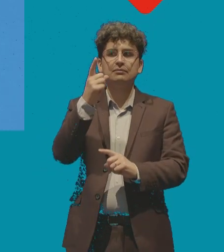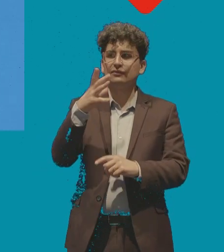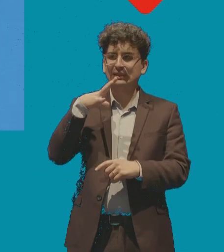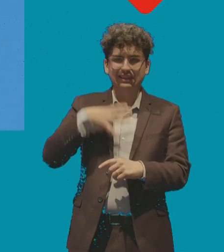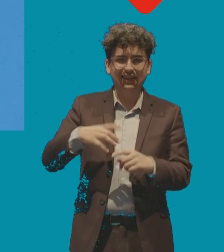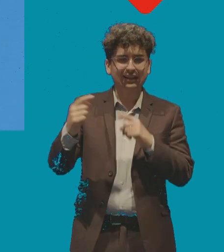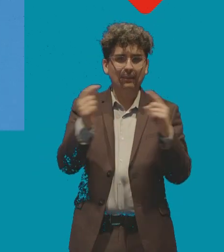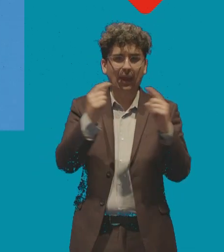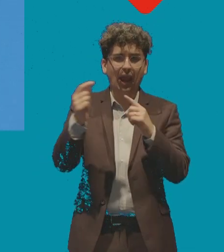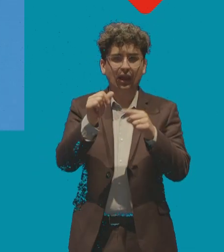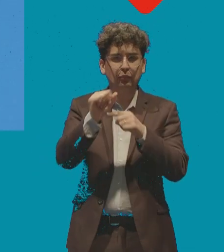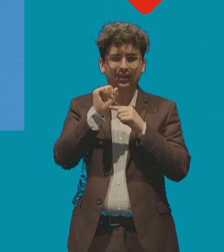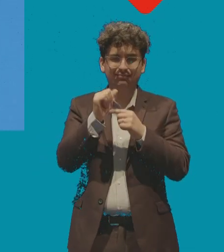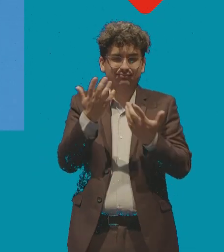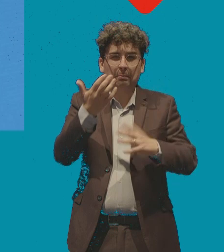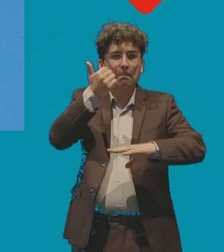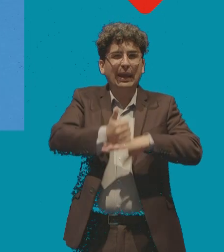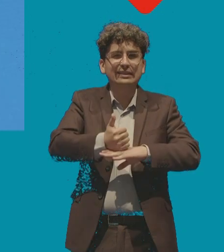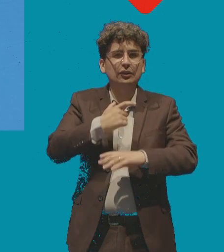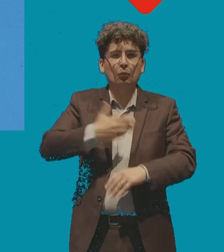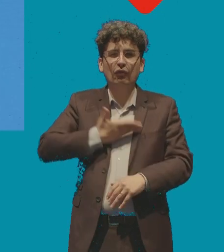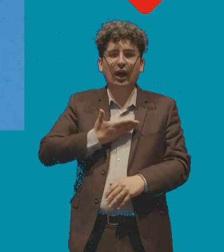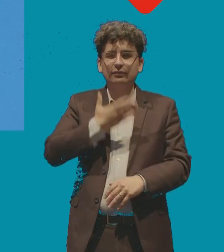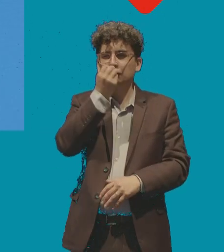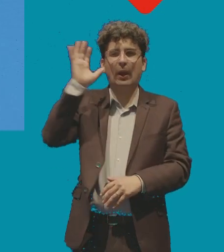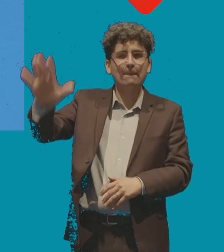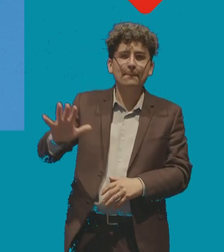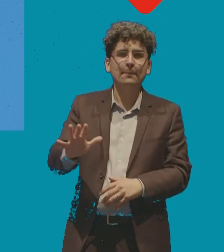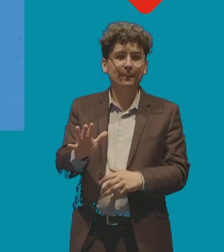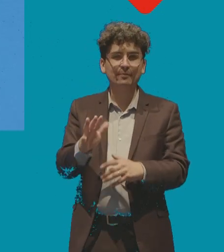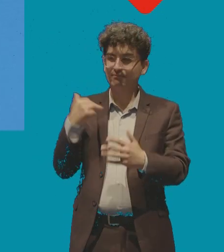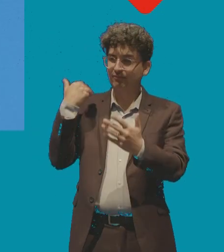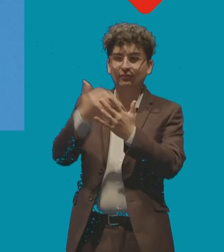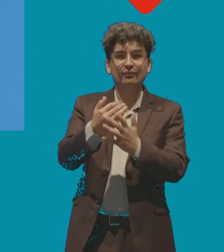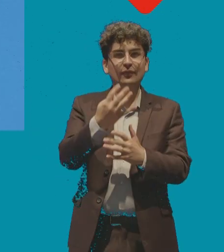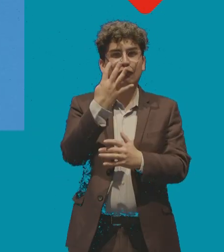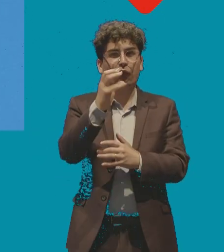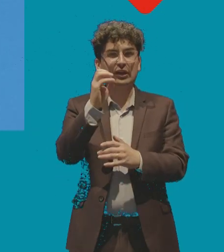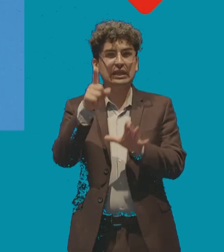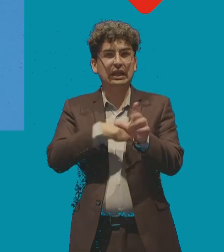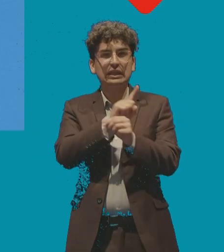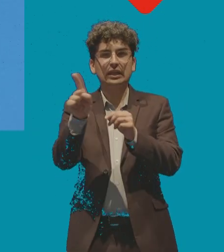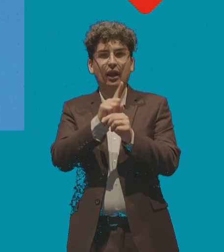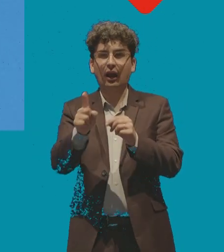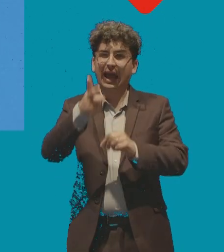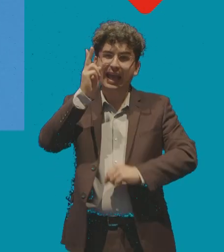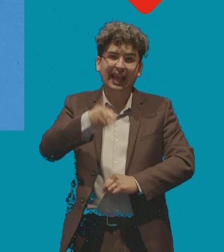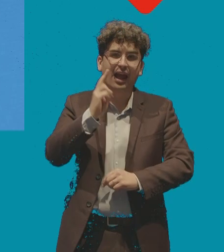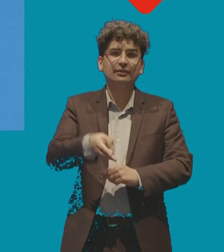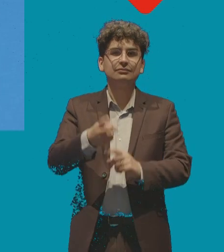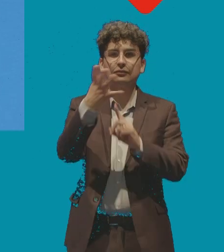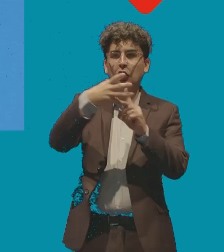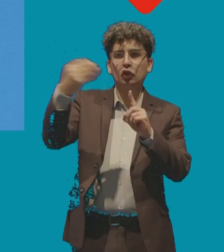was needed to protect a basic human right is shameful. And 4 decades on, here we are again, with a rotten Tory government